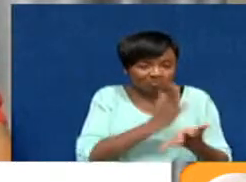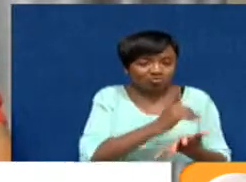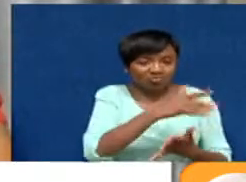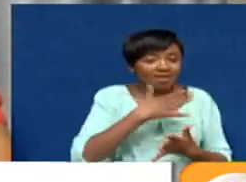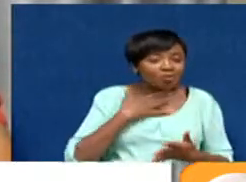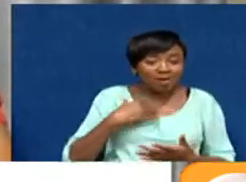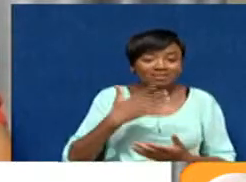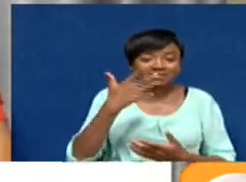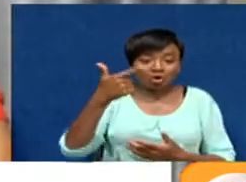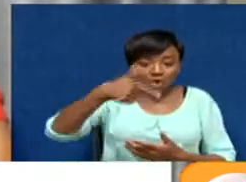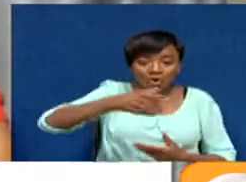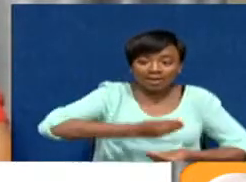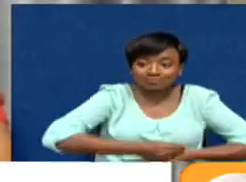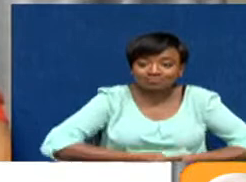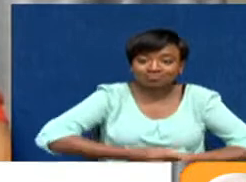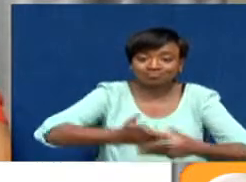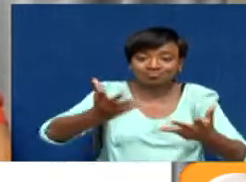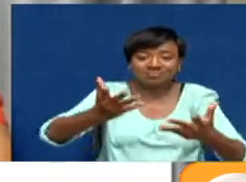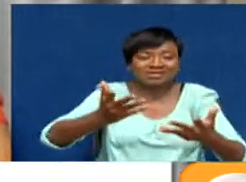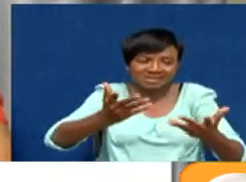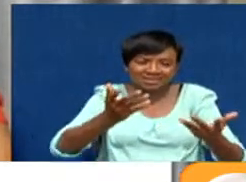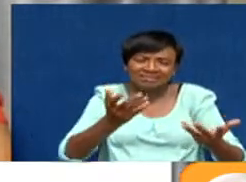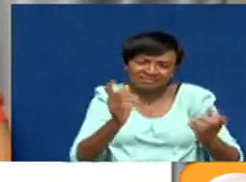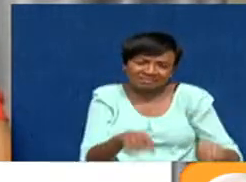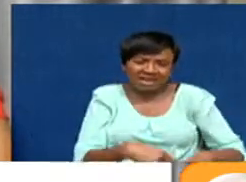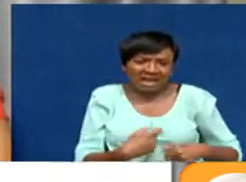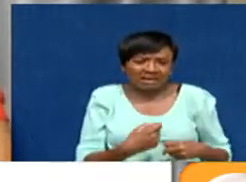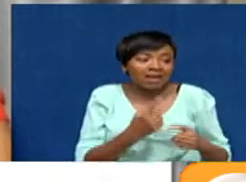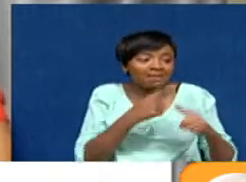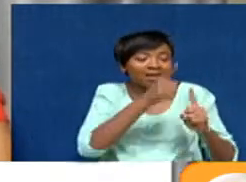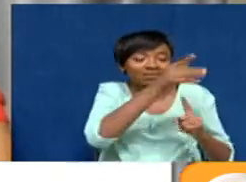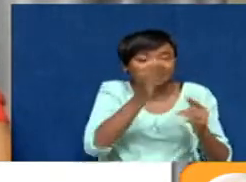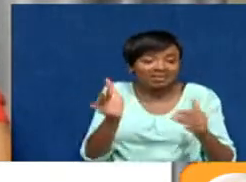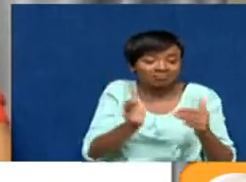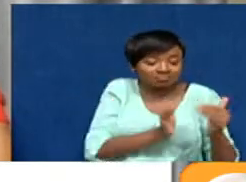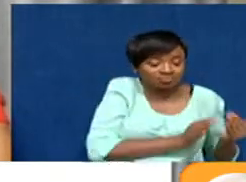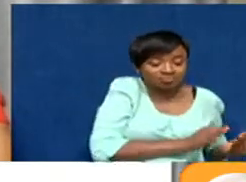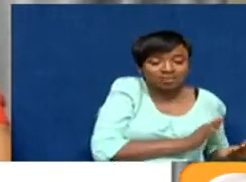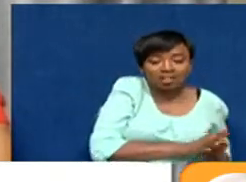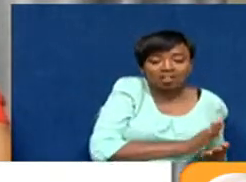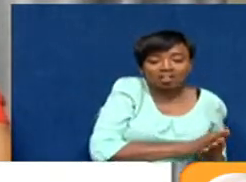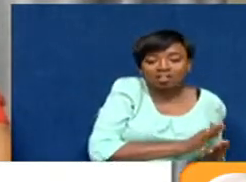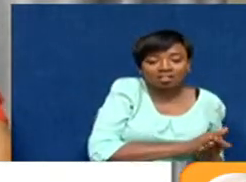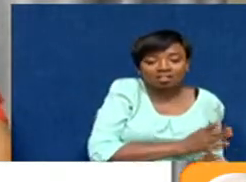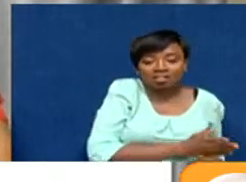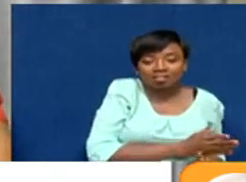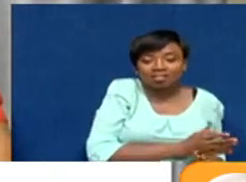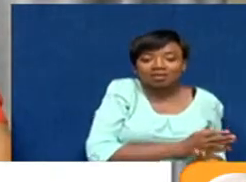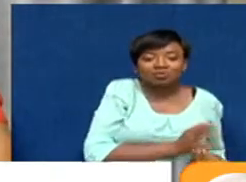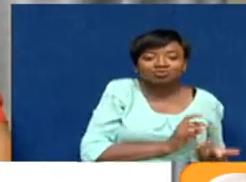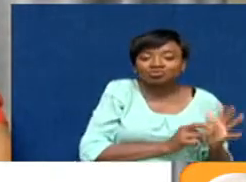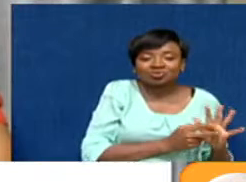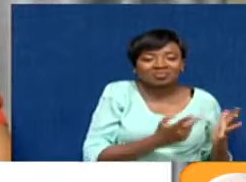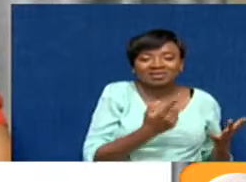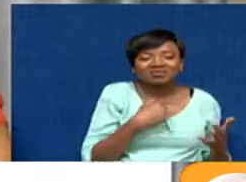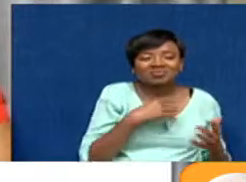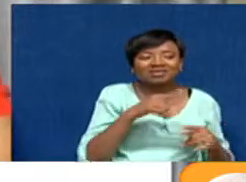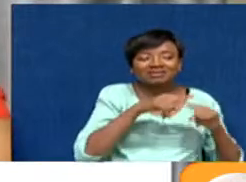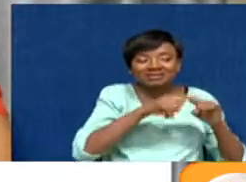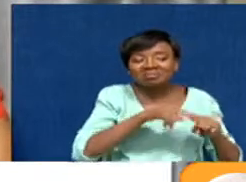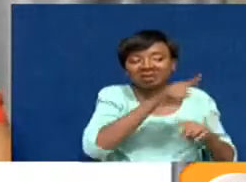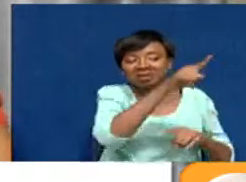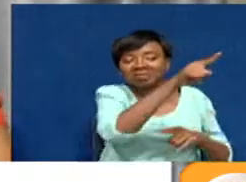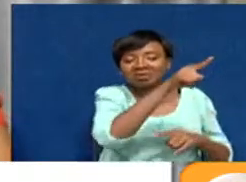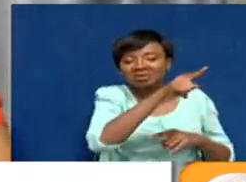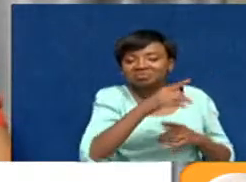they would today, because it's them who supply most parts of Europe. So I don't think that we can dwell that on that so much